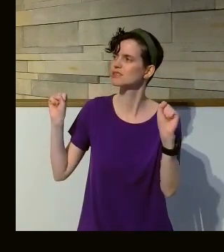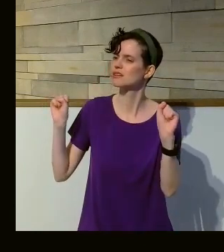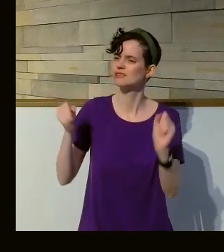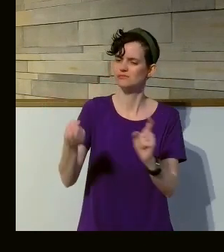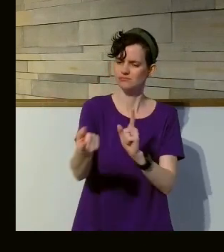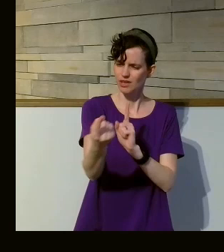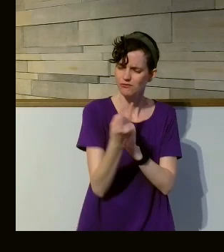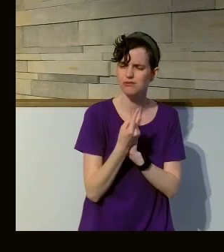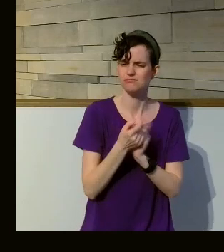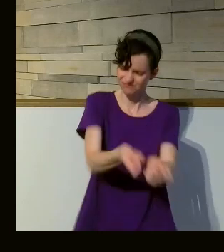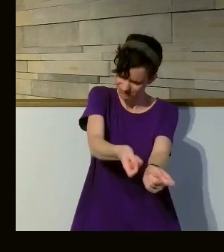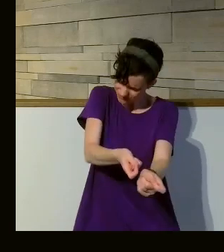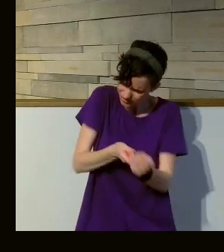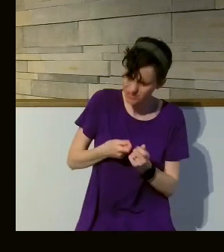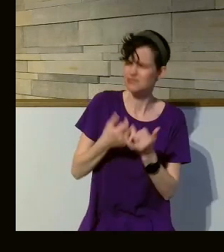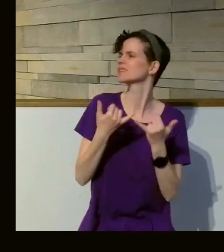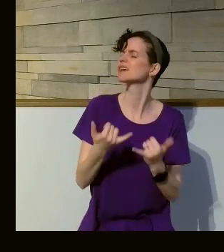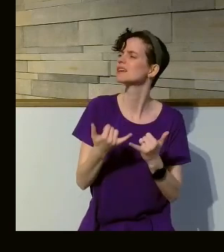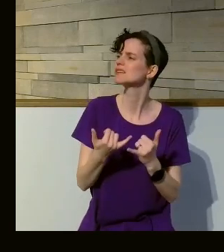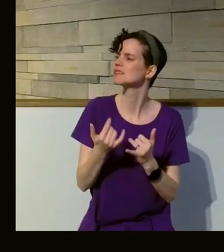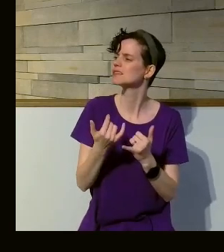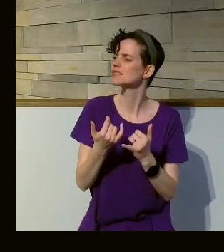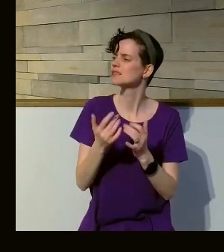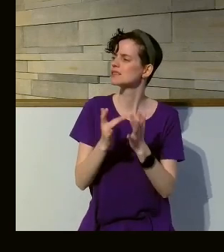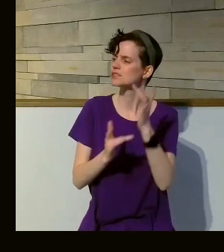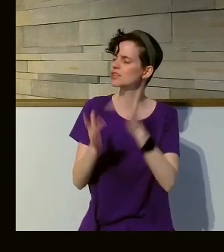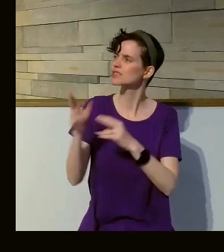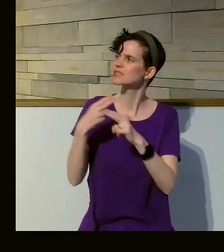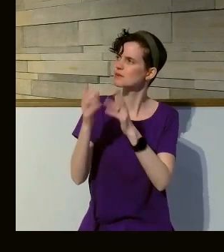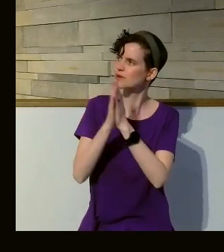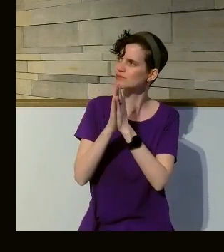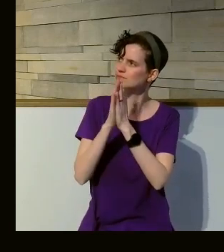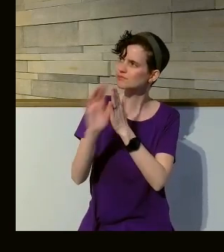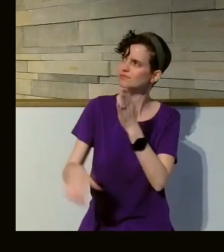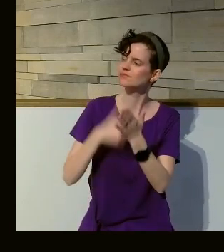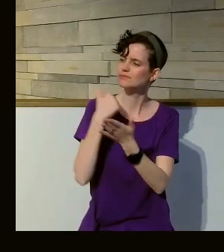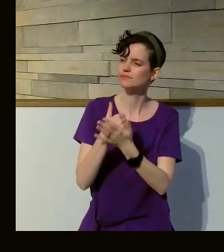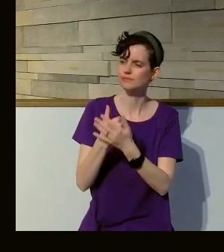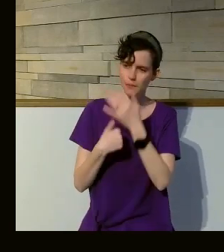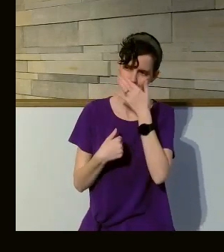them forward. Force them to come this day, right now. In Jesus' name I pray. Amen.